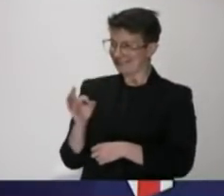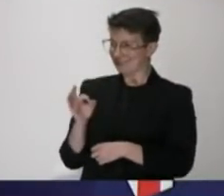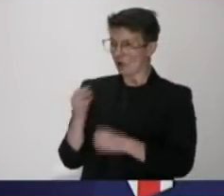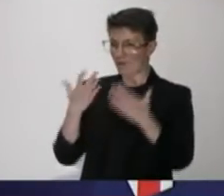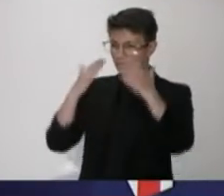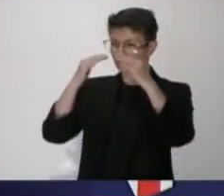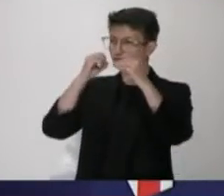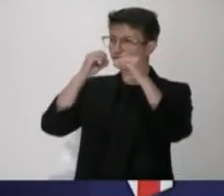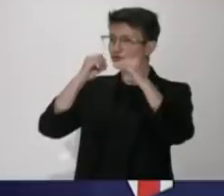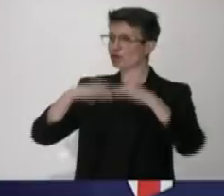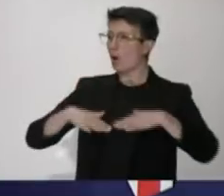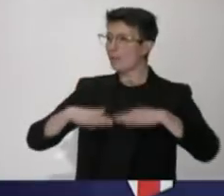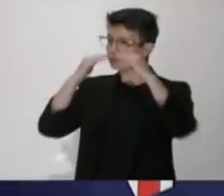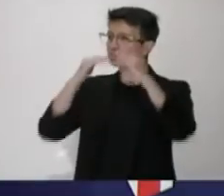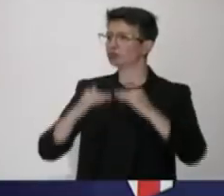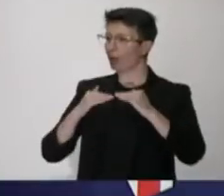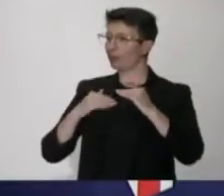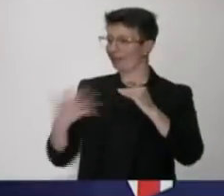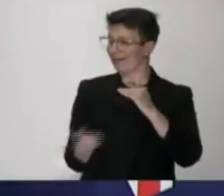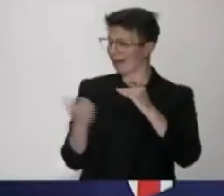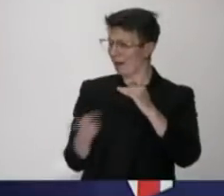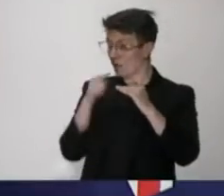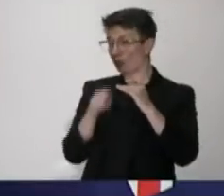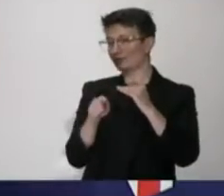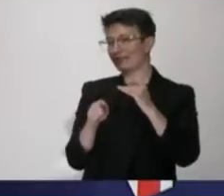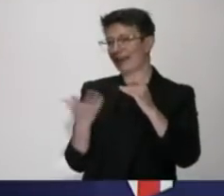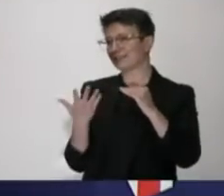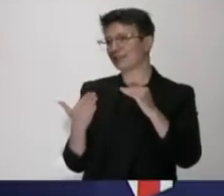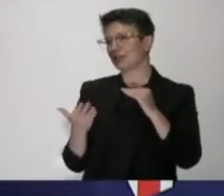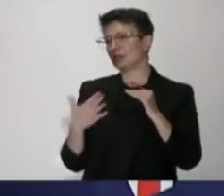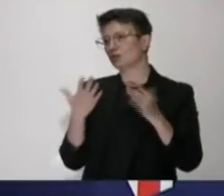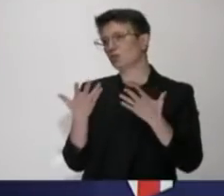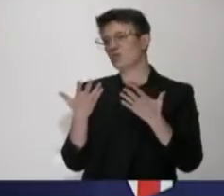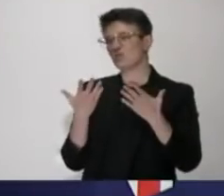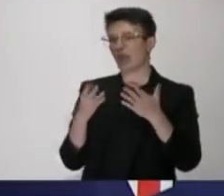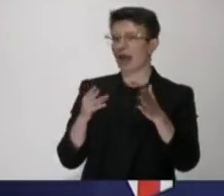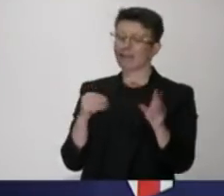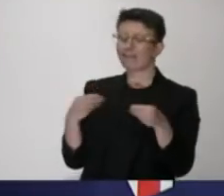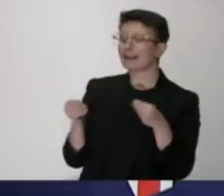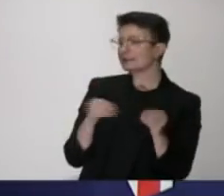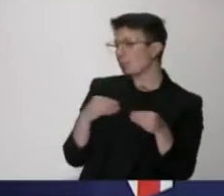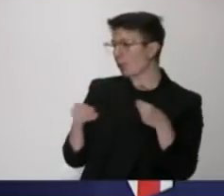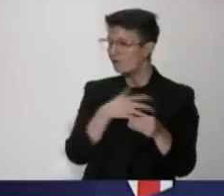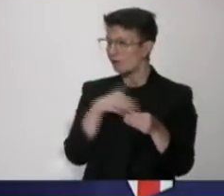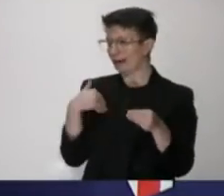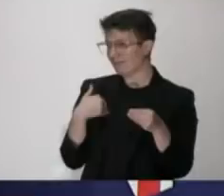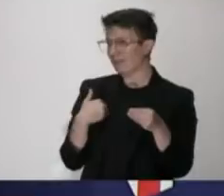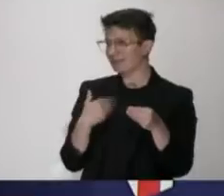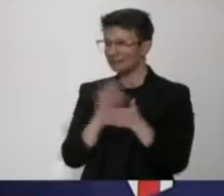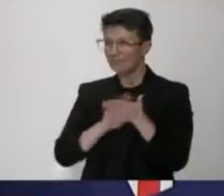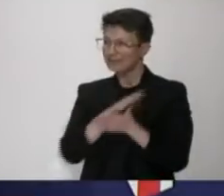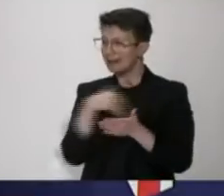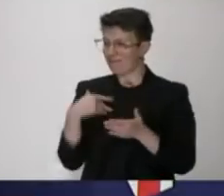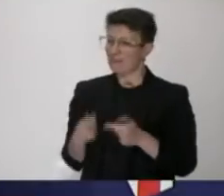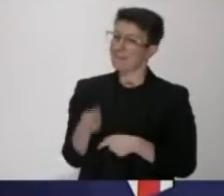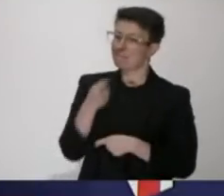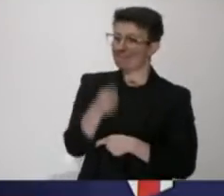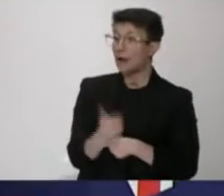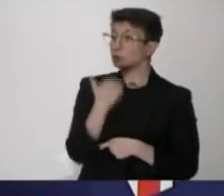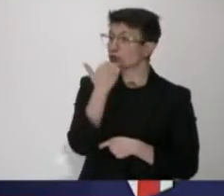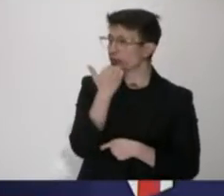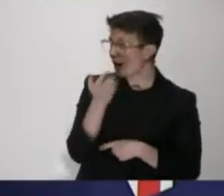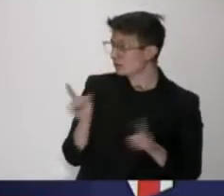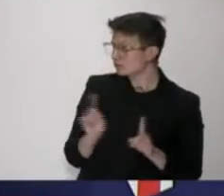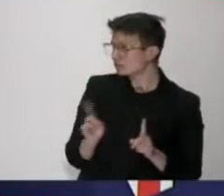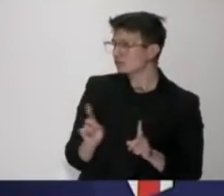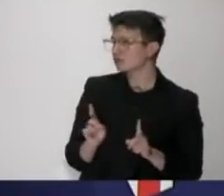time. I mean, the biggest thing I've noticed about the way the wage subsidy scheme has worked is it does supply that level of confidence and certainty